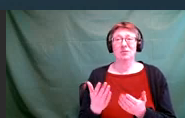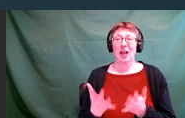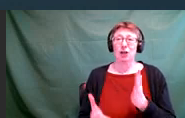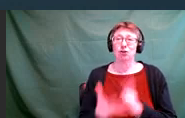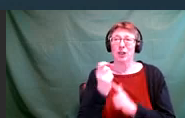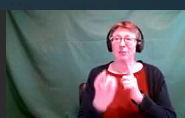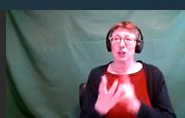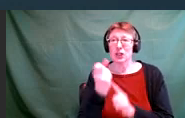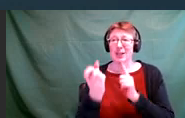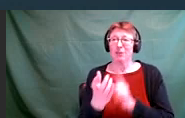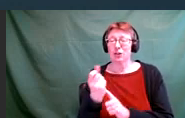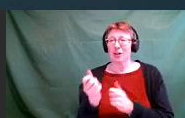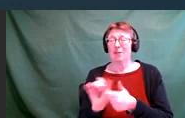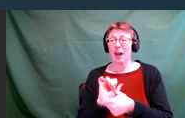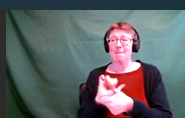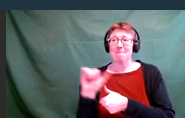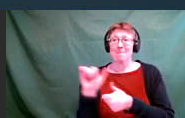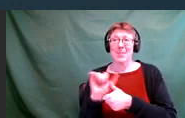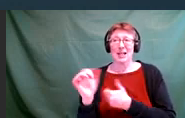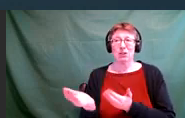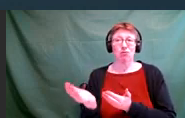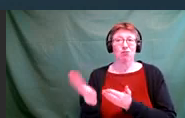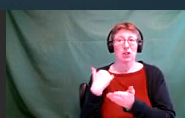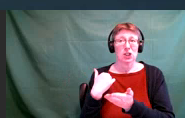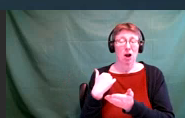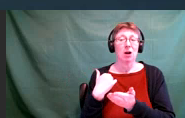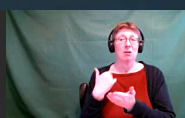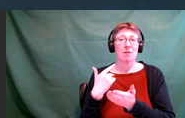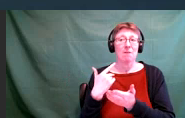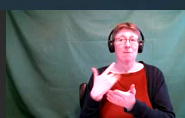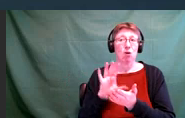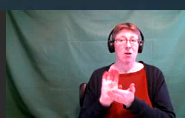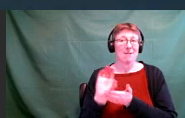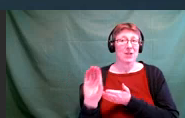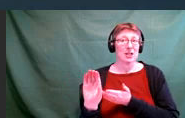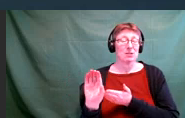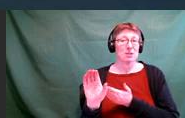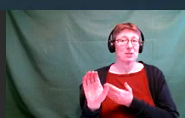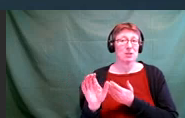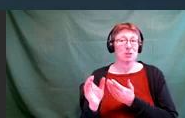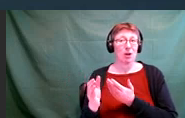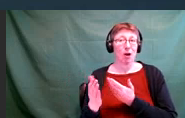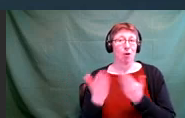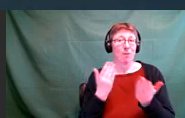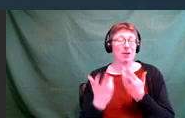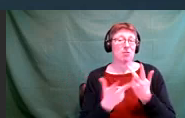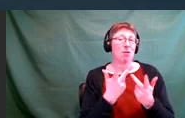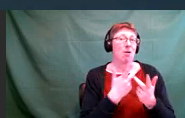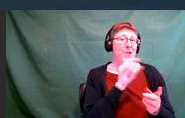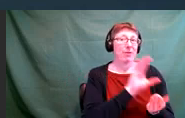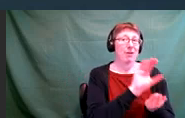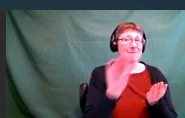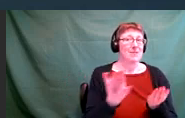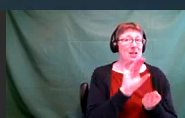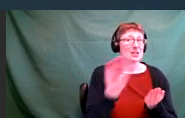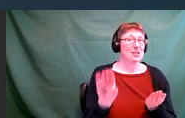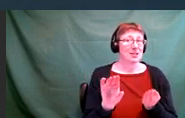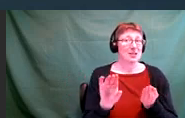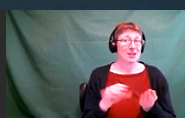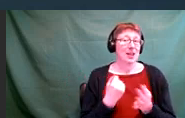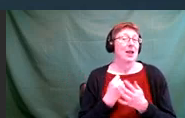achieve a higher return on investment than other investors.